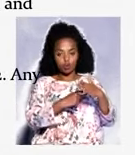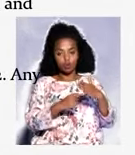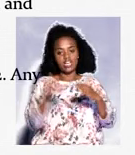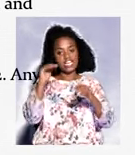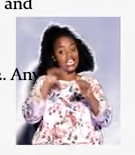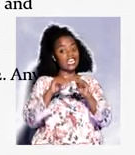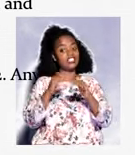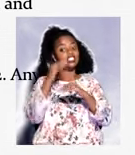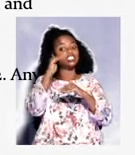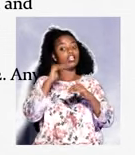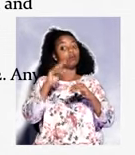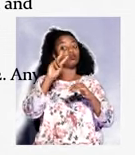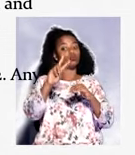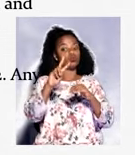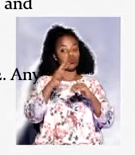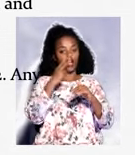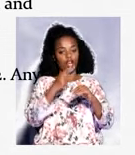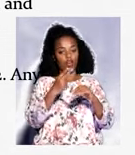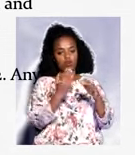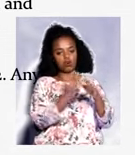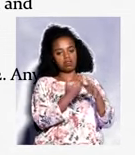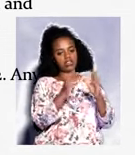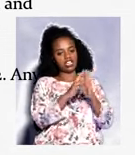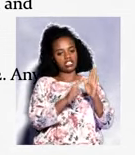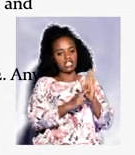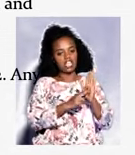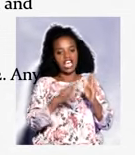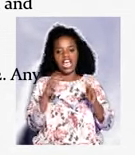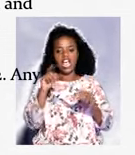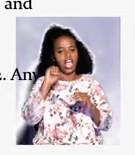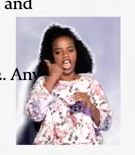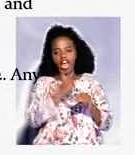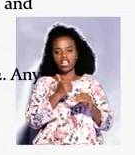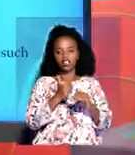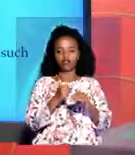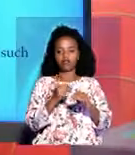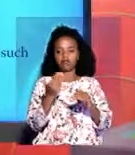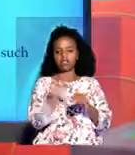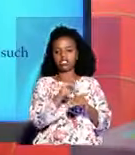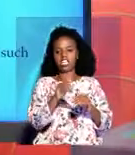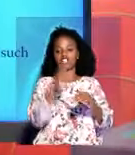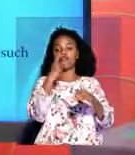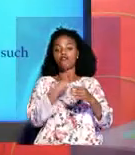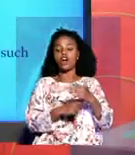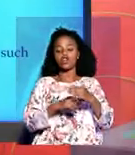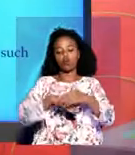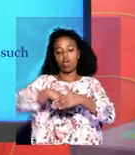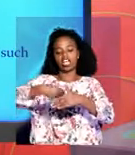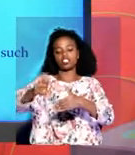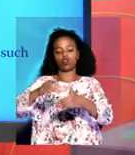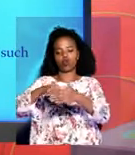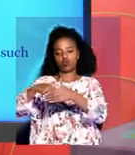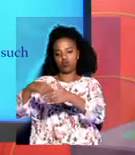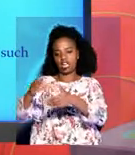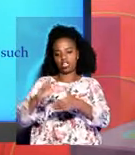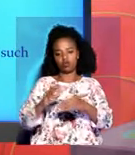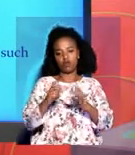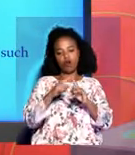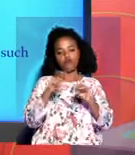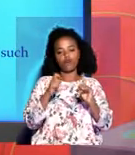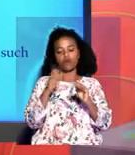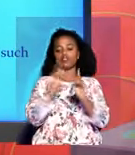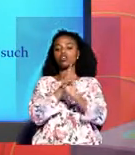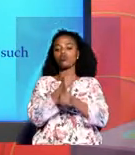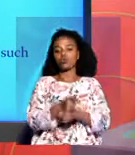2. Any such value must be excluded from solution. The restricted value must be excluded from the